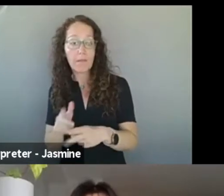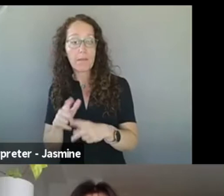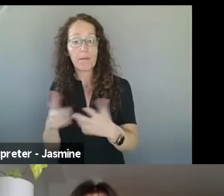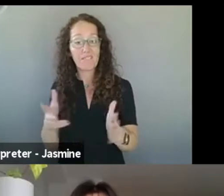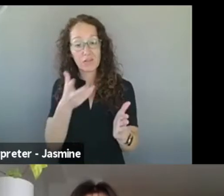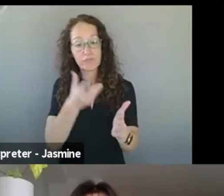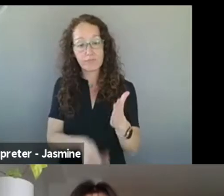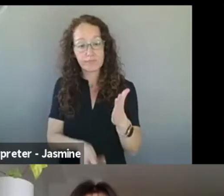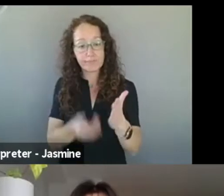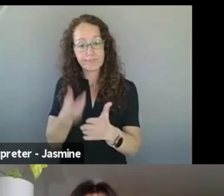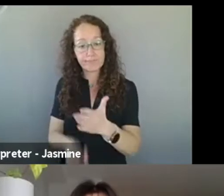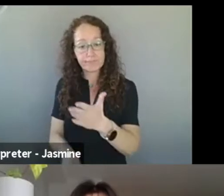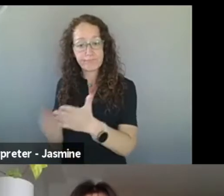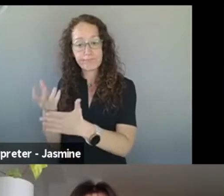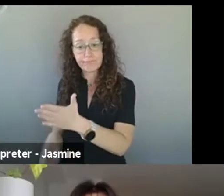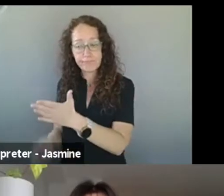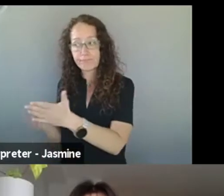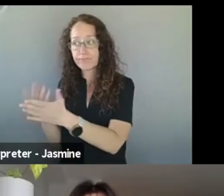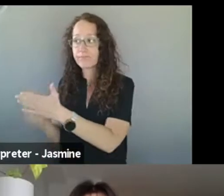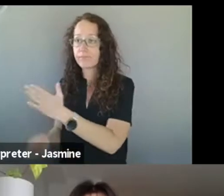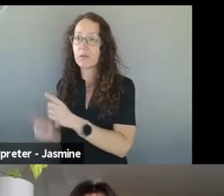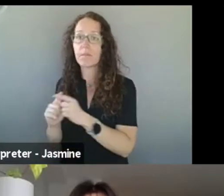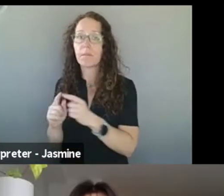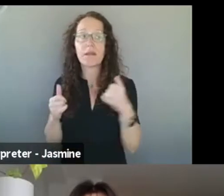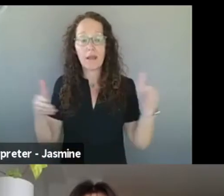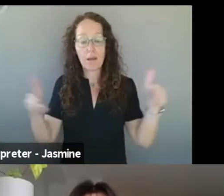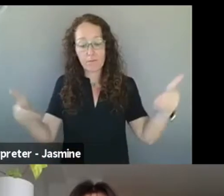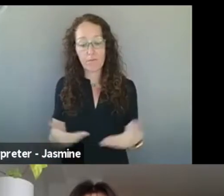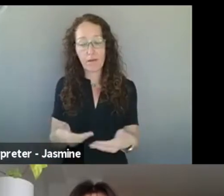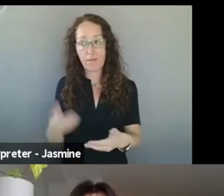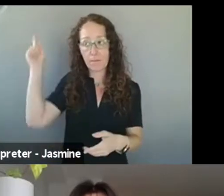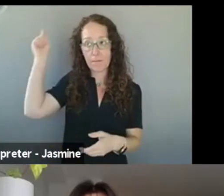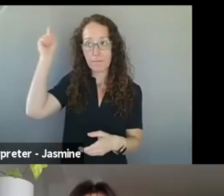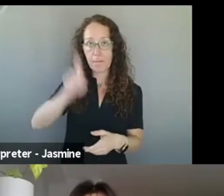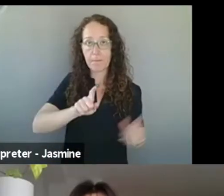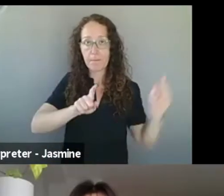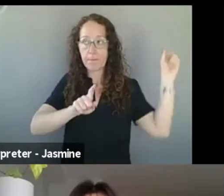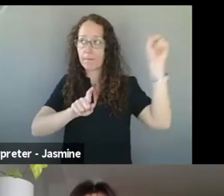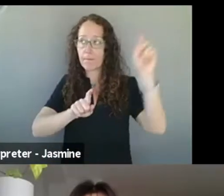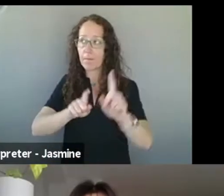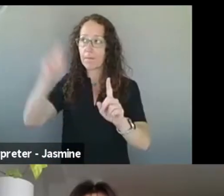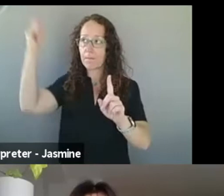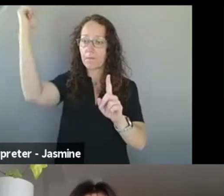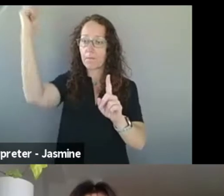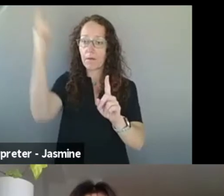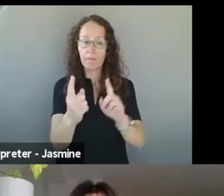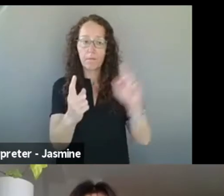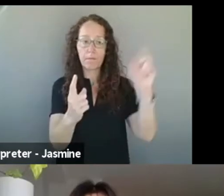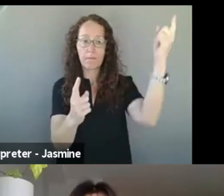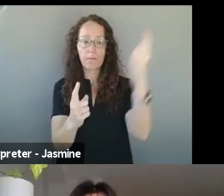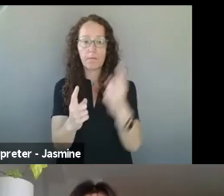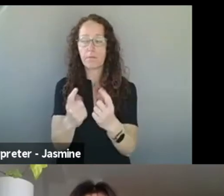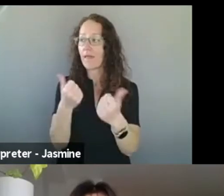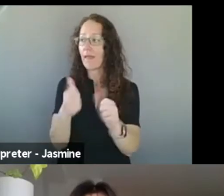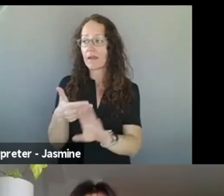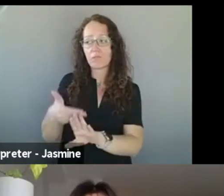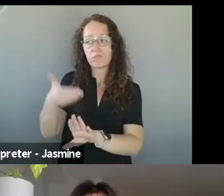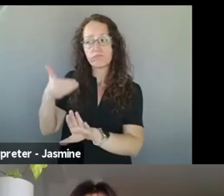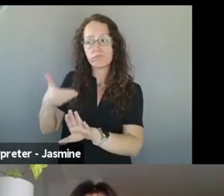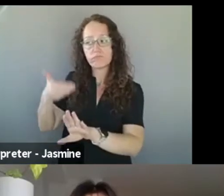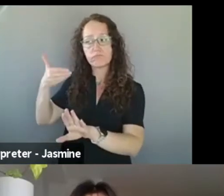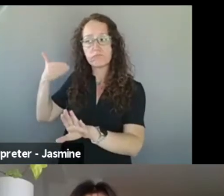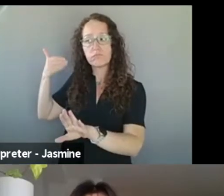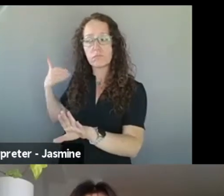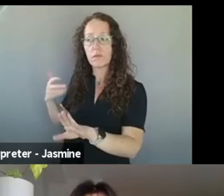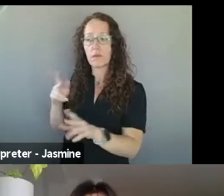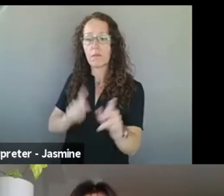in the flesh, who you can invite here. We're going to invite any ancestors or people known